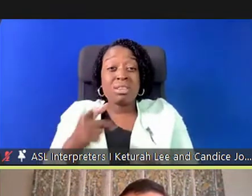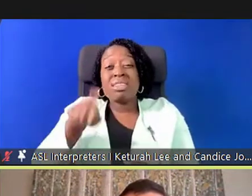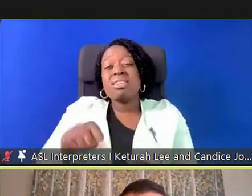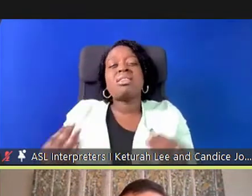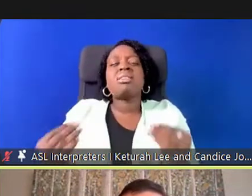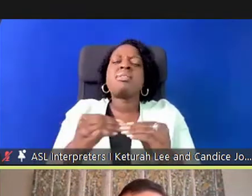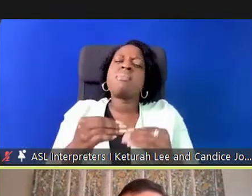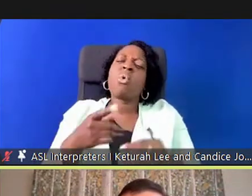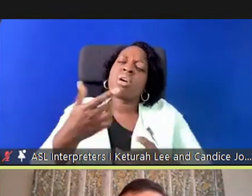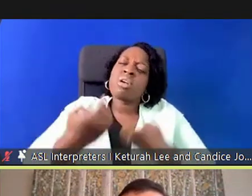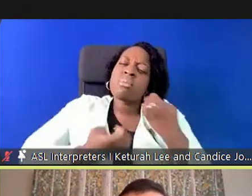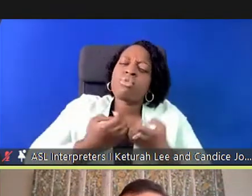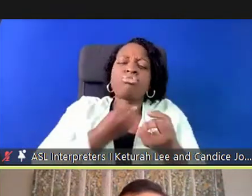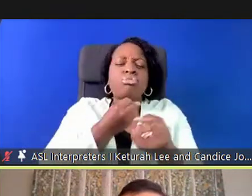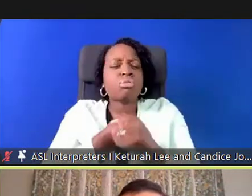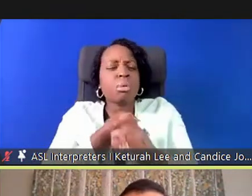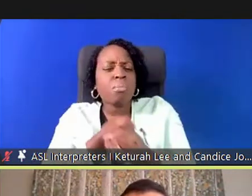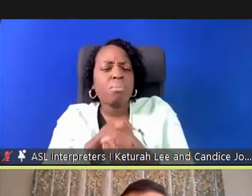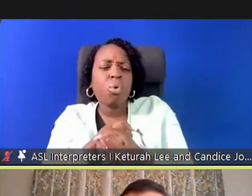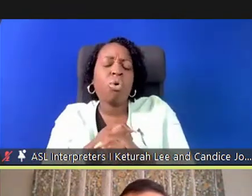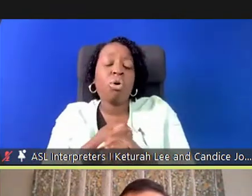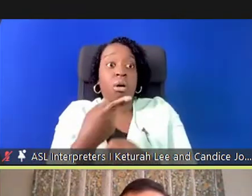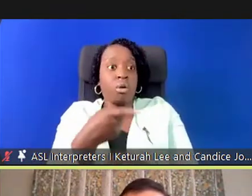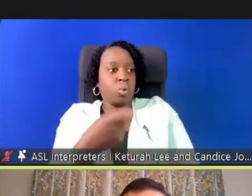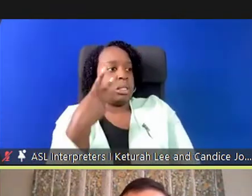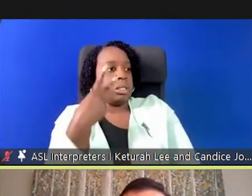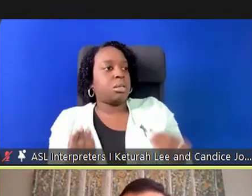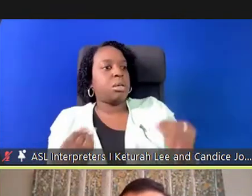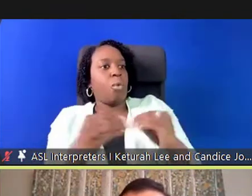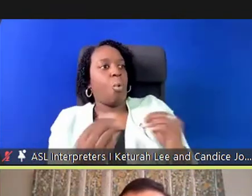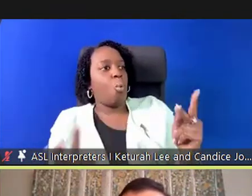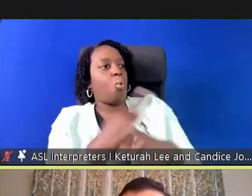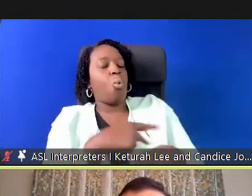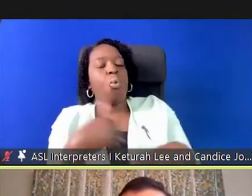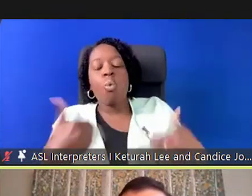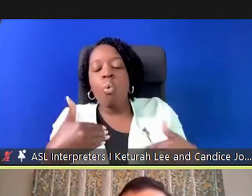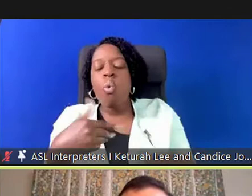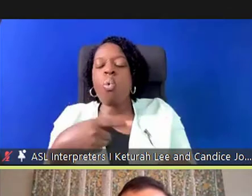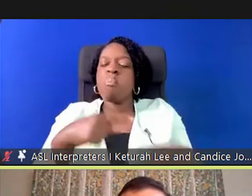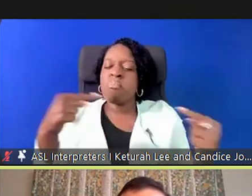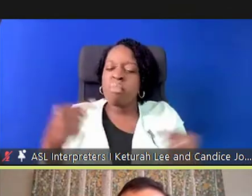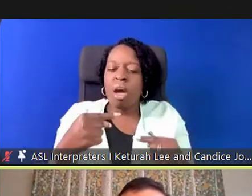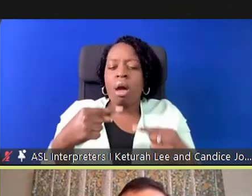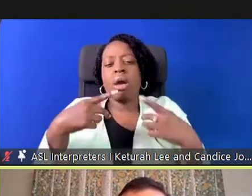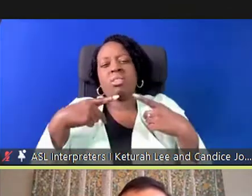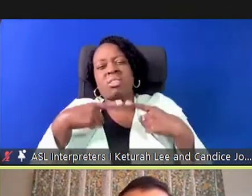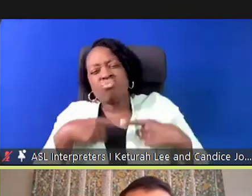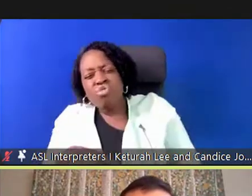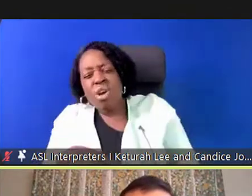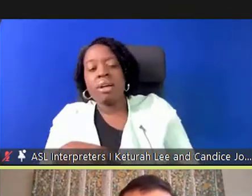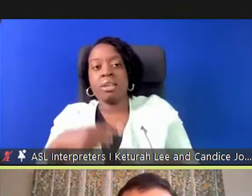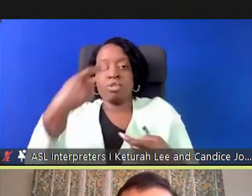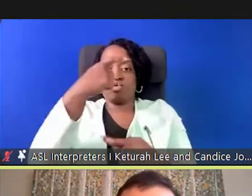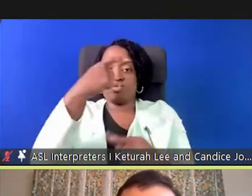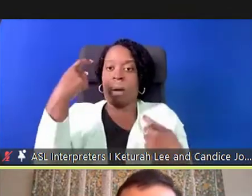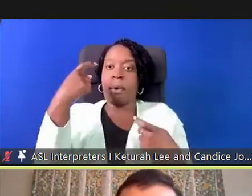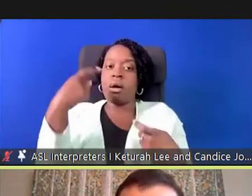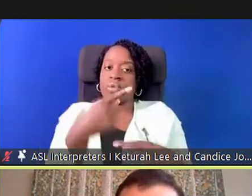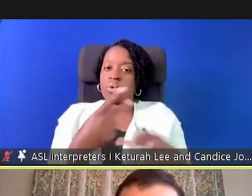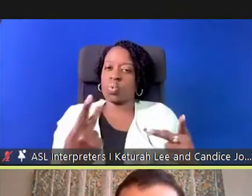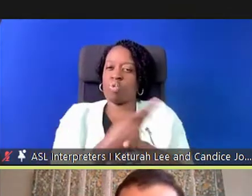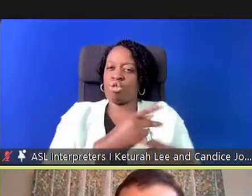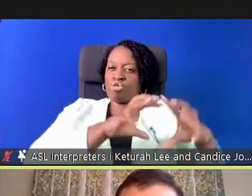amplified experiences of pain, depression, or prior experiences of trauma. And lastly, we should consider